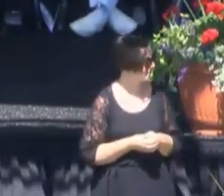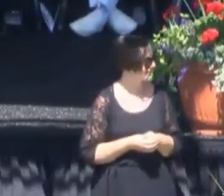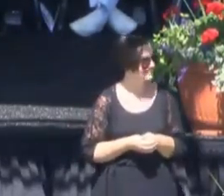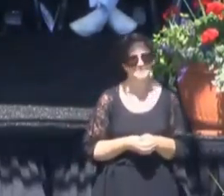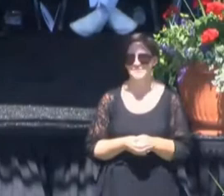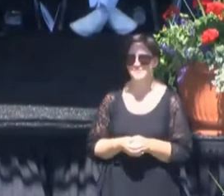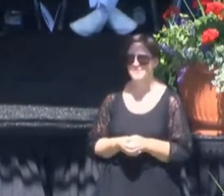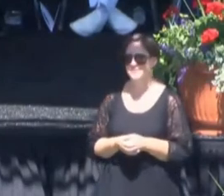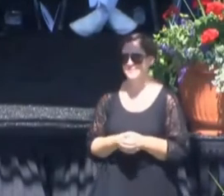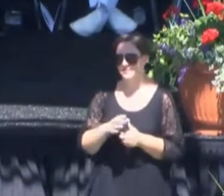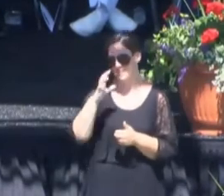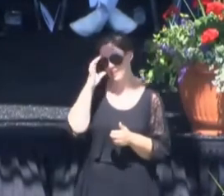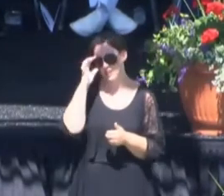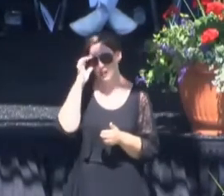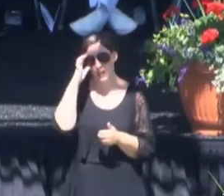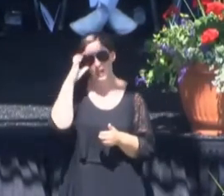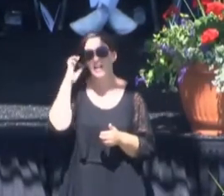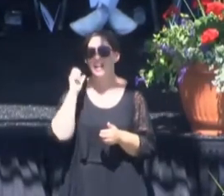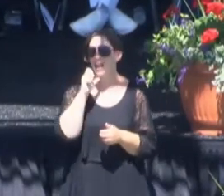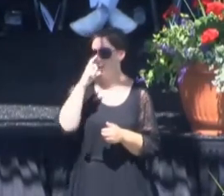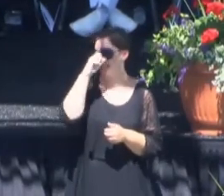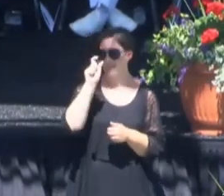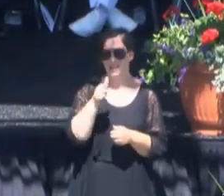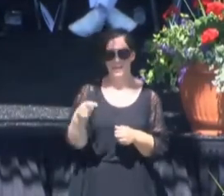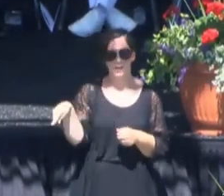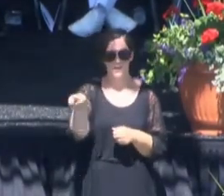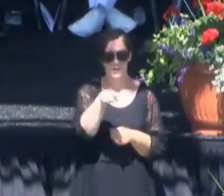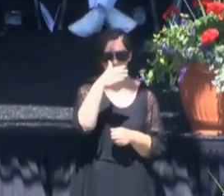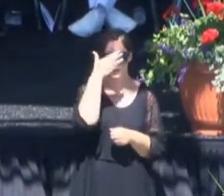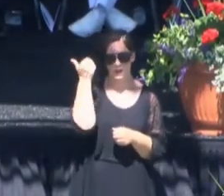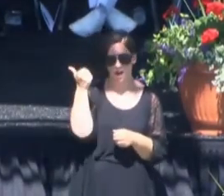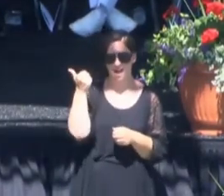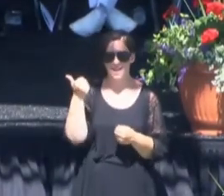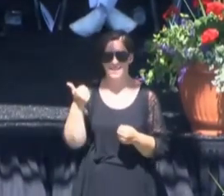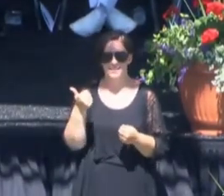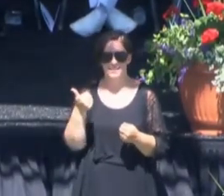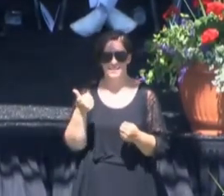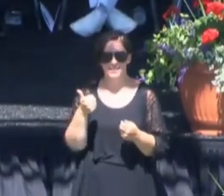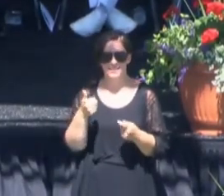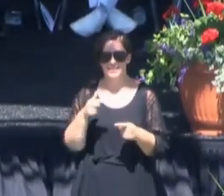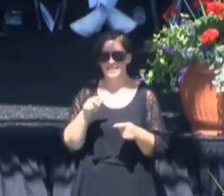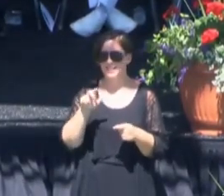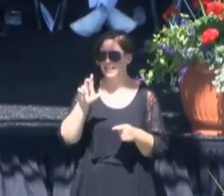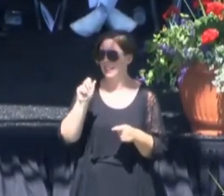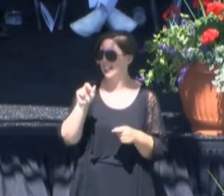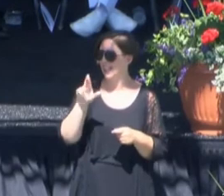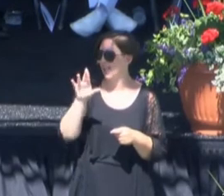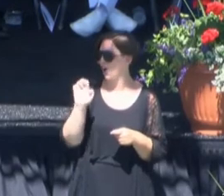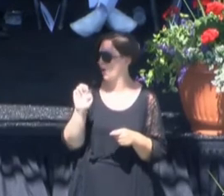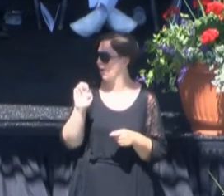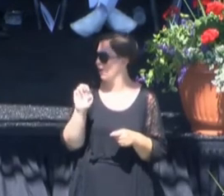And I don't think we've soon forgotten, and in the great reply all of Clara Ashton, where are you, Clara?